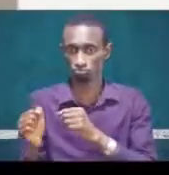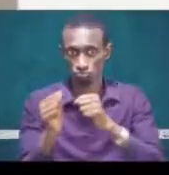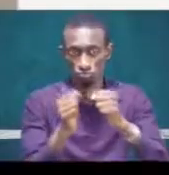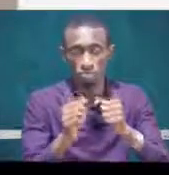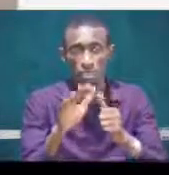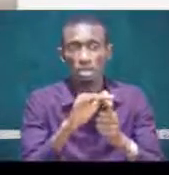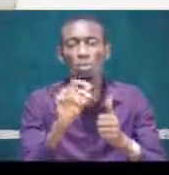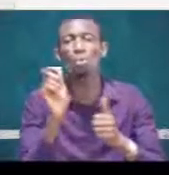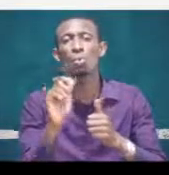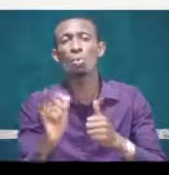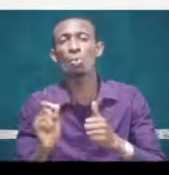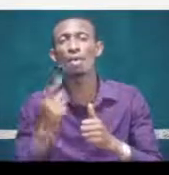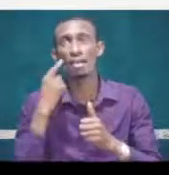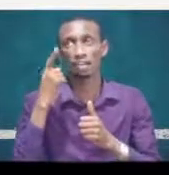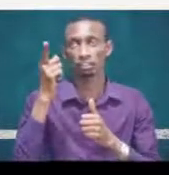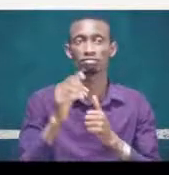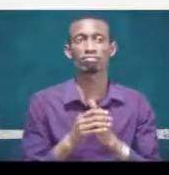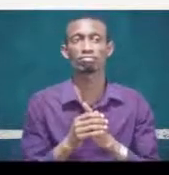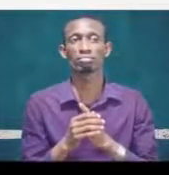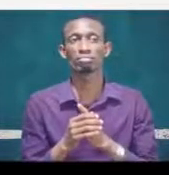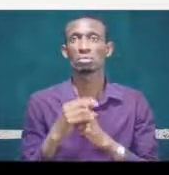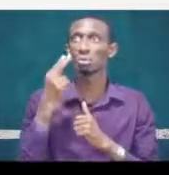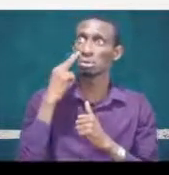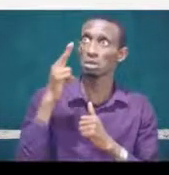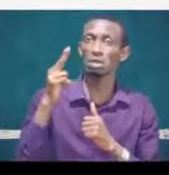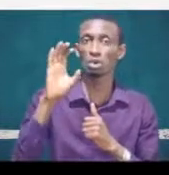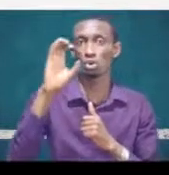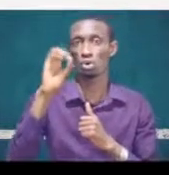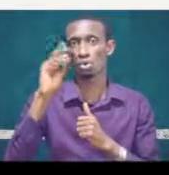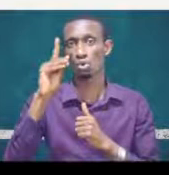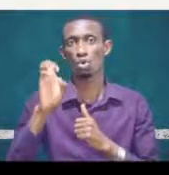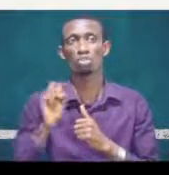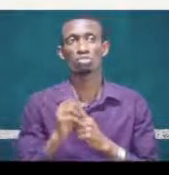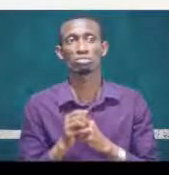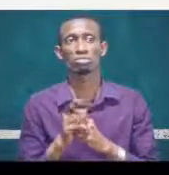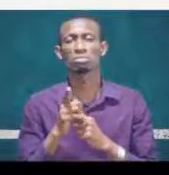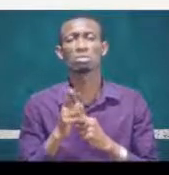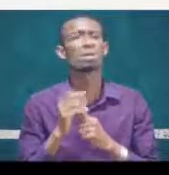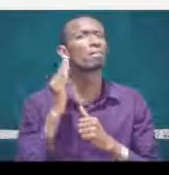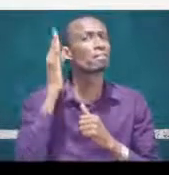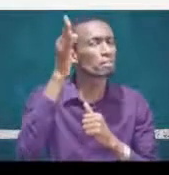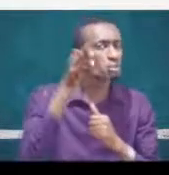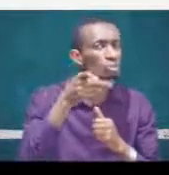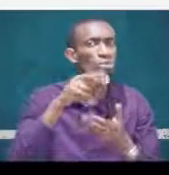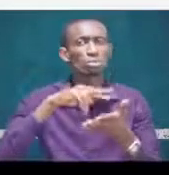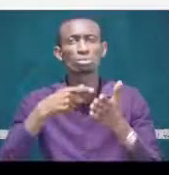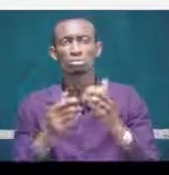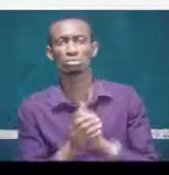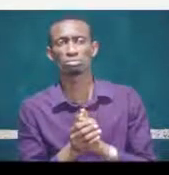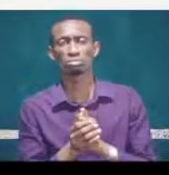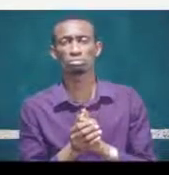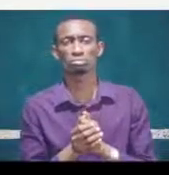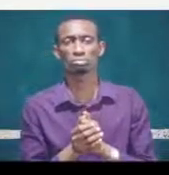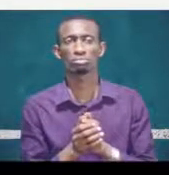this up with what exactly we see in these codes. What are the features? What defines them? What identifies